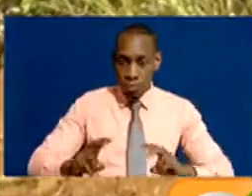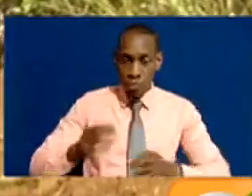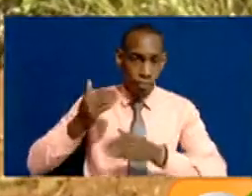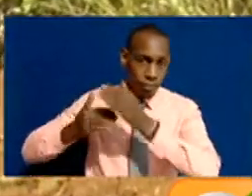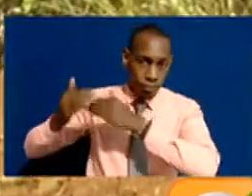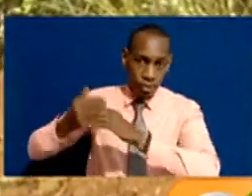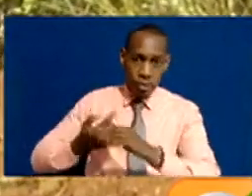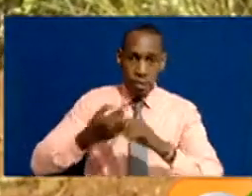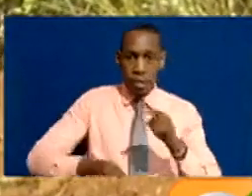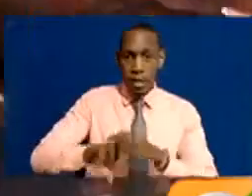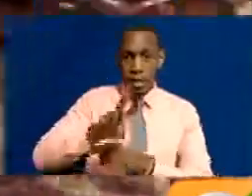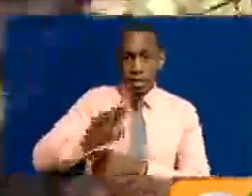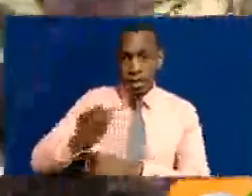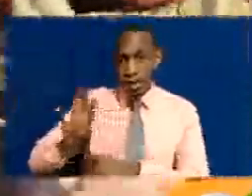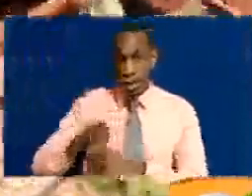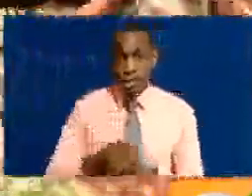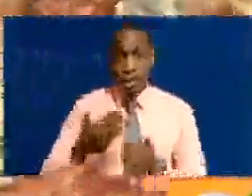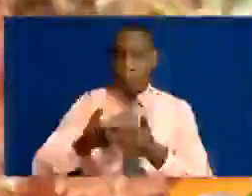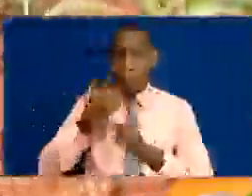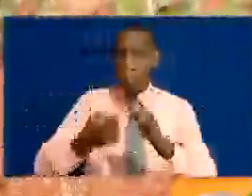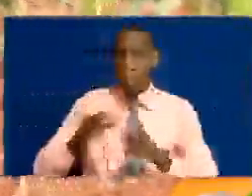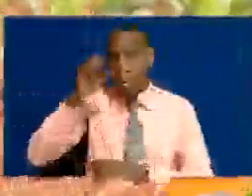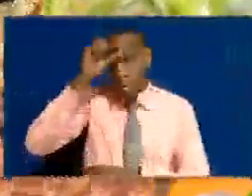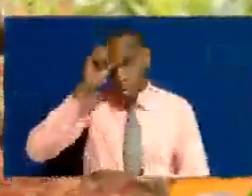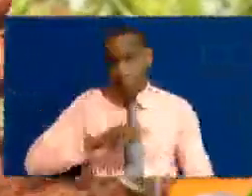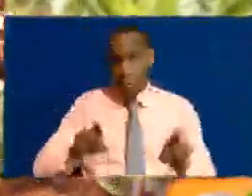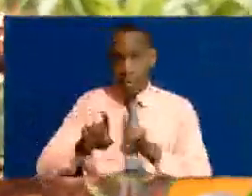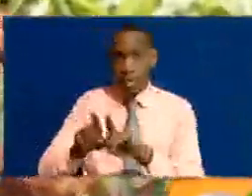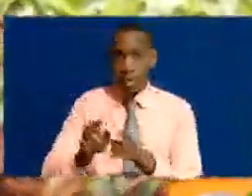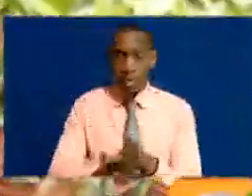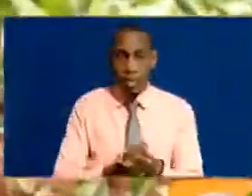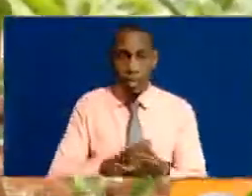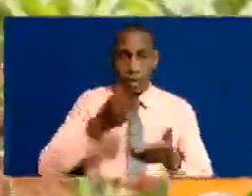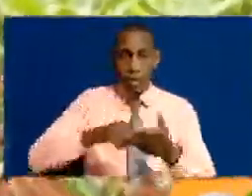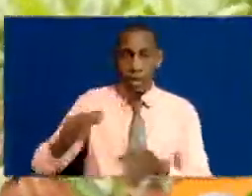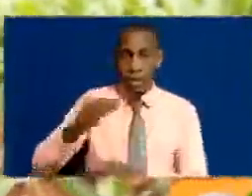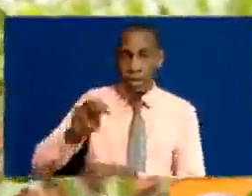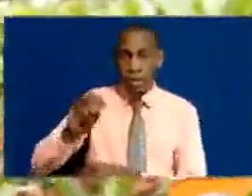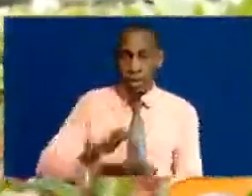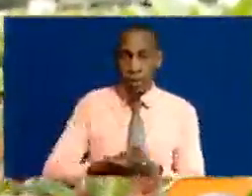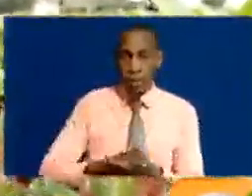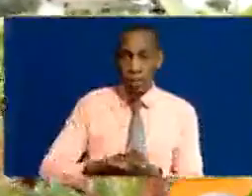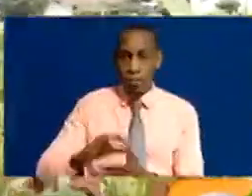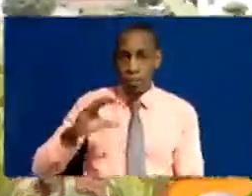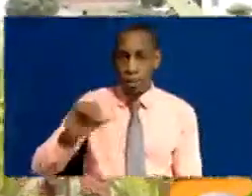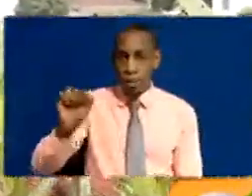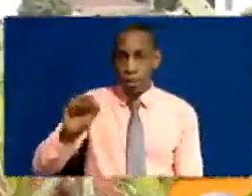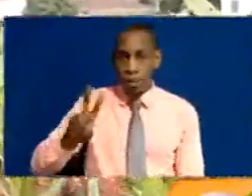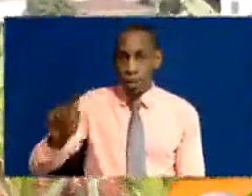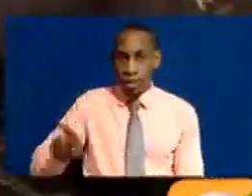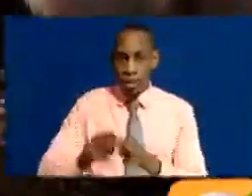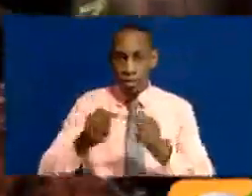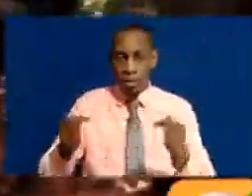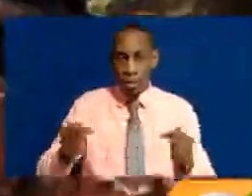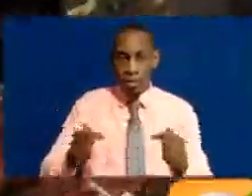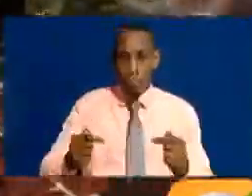back to 2004. Last year, the government also approved the release of GMO cassava that is resistant to brown